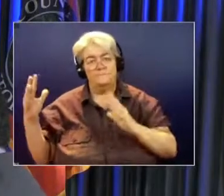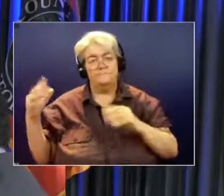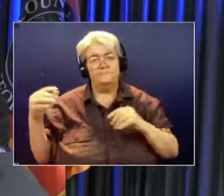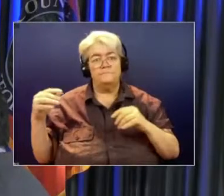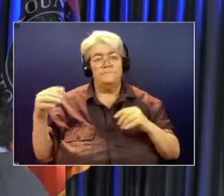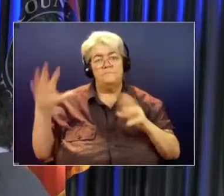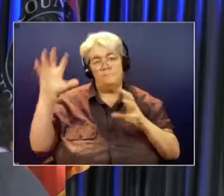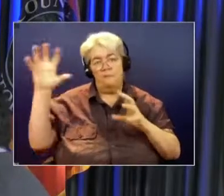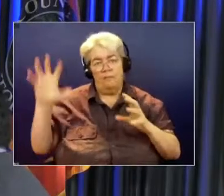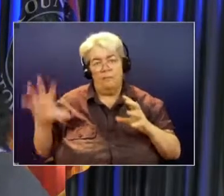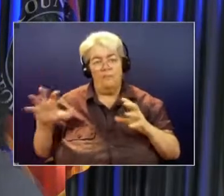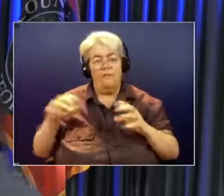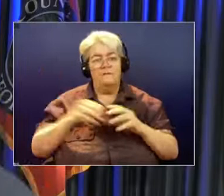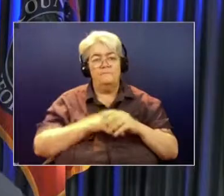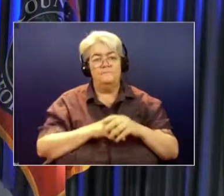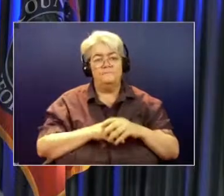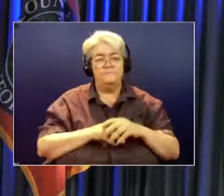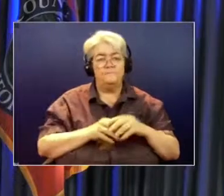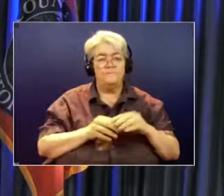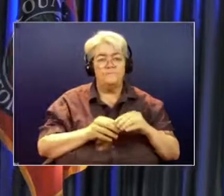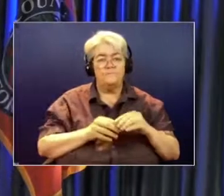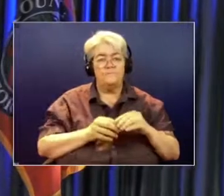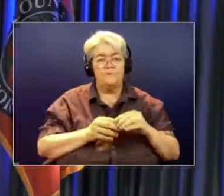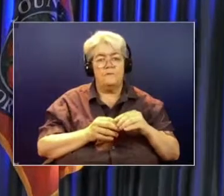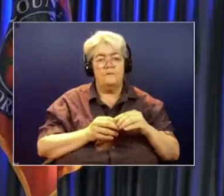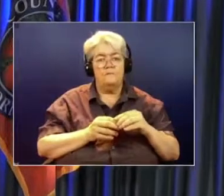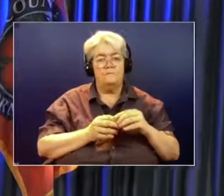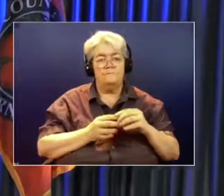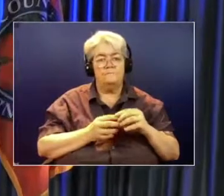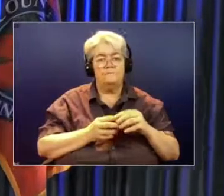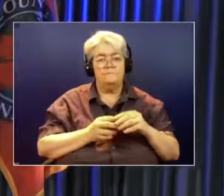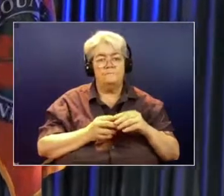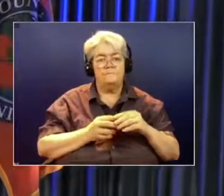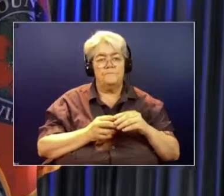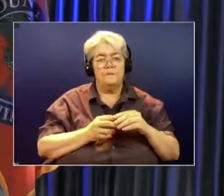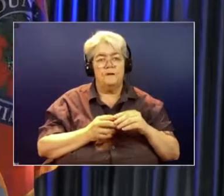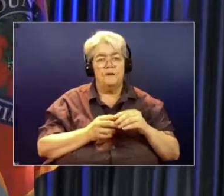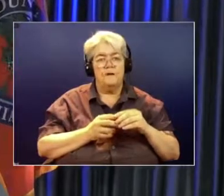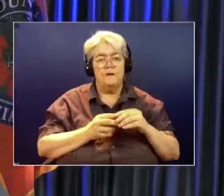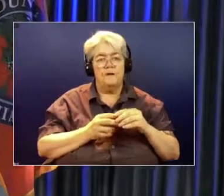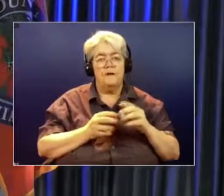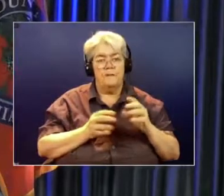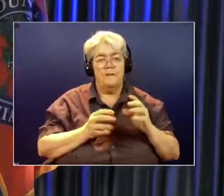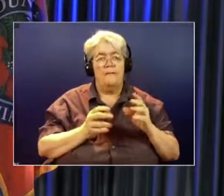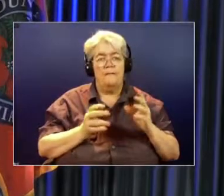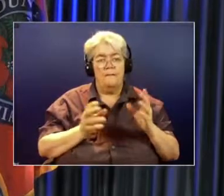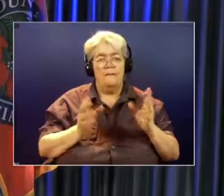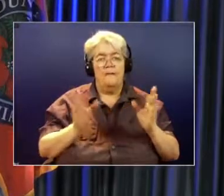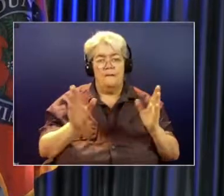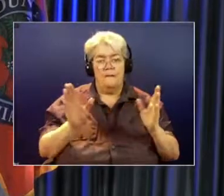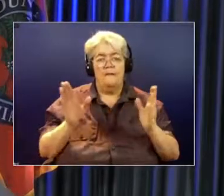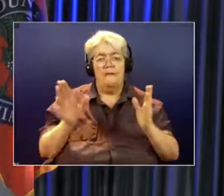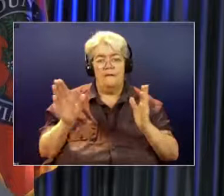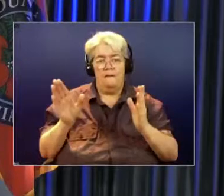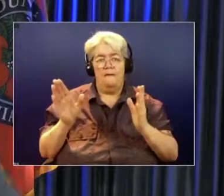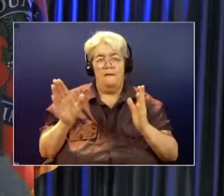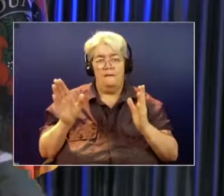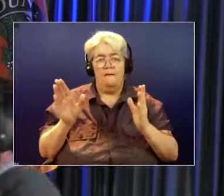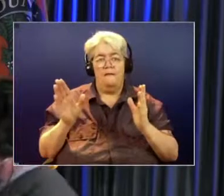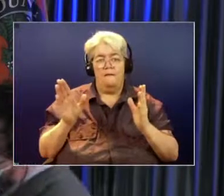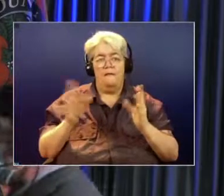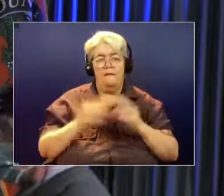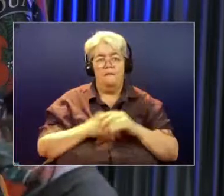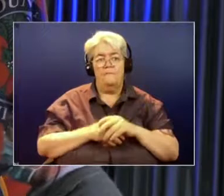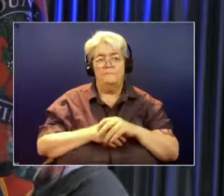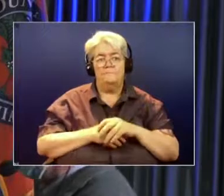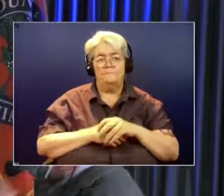right. It's okay. You really don't want to have this person centered anyway because you want your person to be slightly off. Slightly There's off? so much happening. Yeah, there